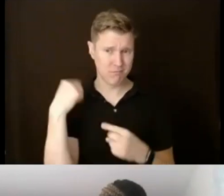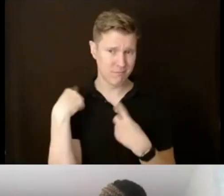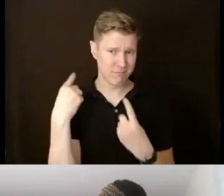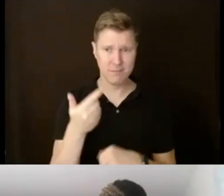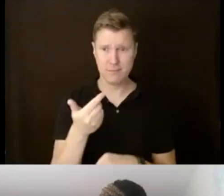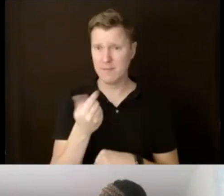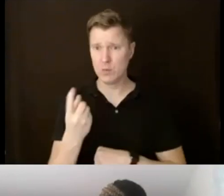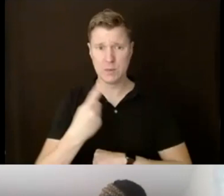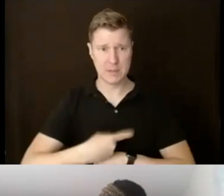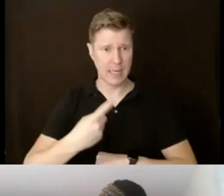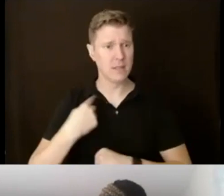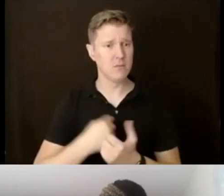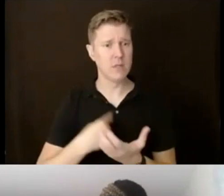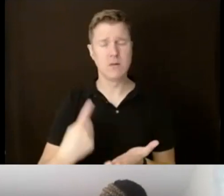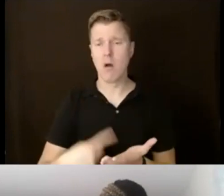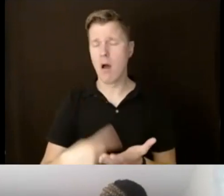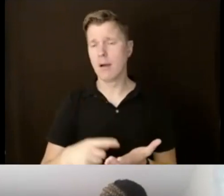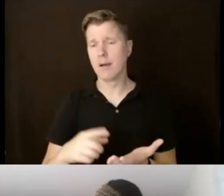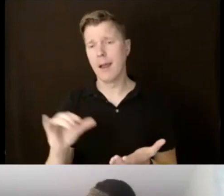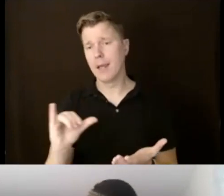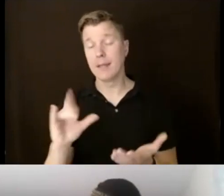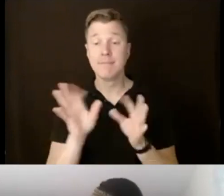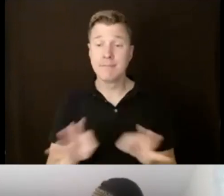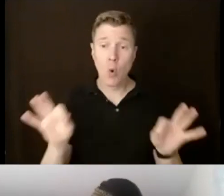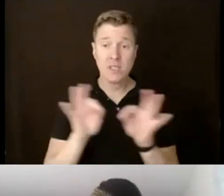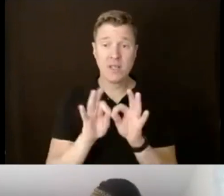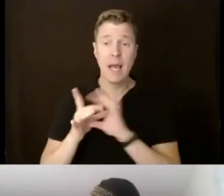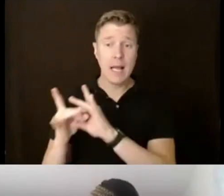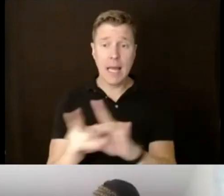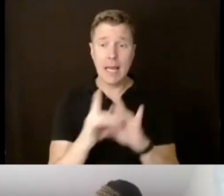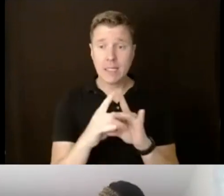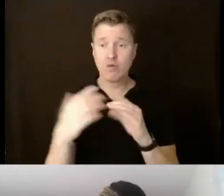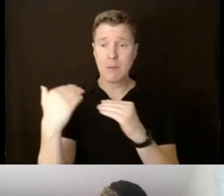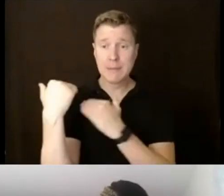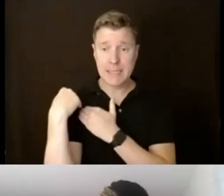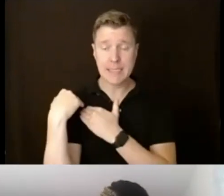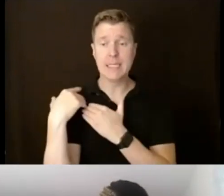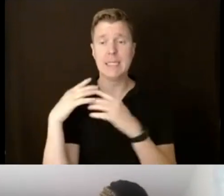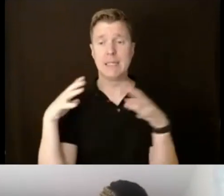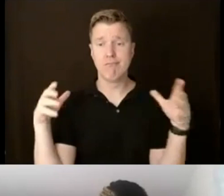we talk about, you know, the importance of collective responsibility. And so that's something that we